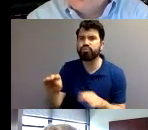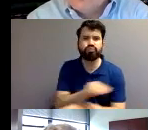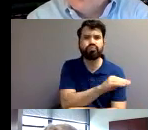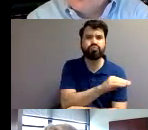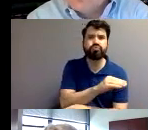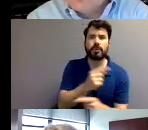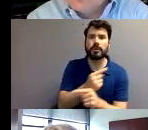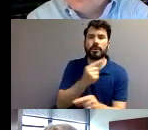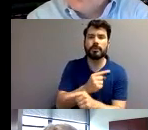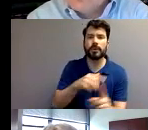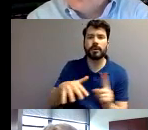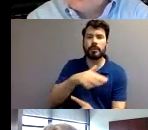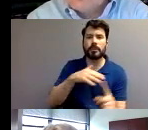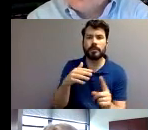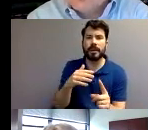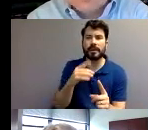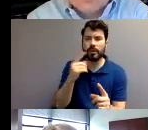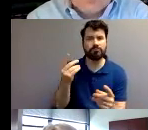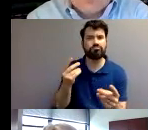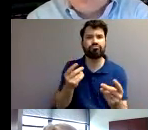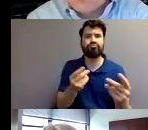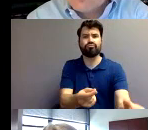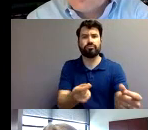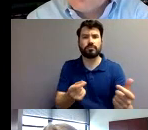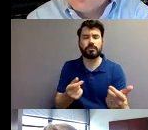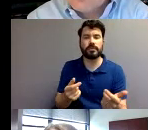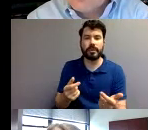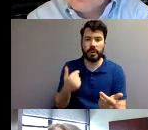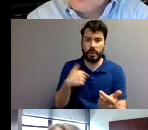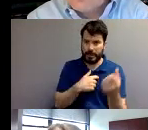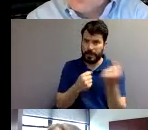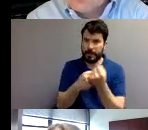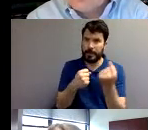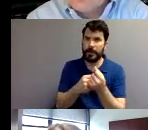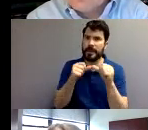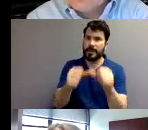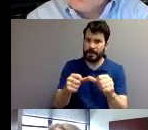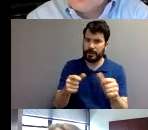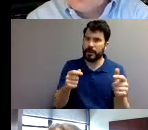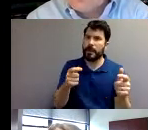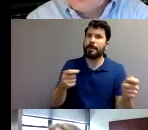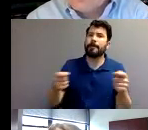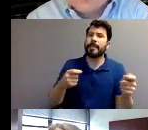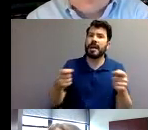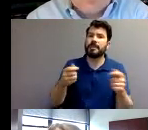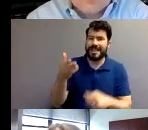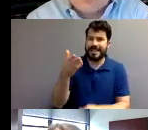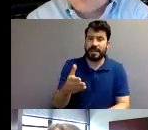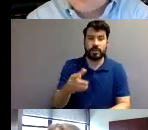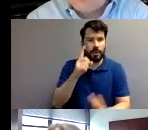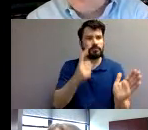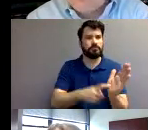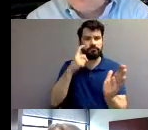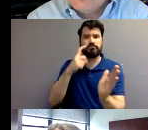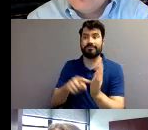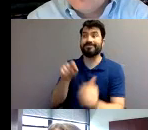optimal and an efficient fashion. And so we've supported care management presence in the emergency department to help us identify those patients who might be able to be admitted